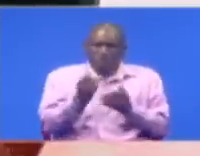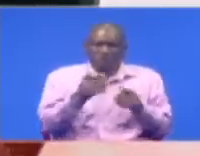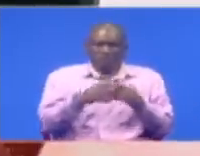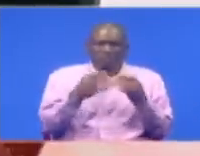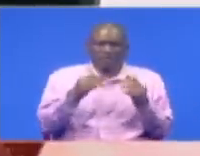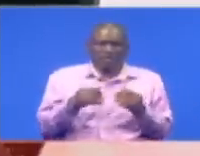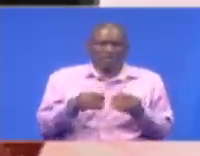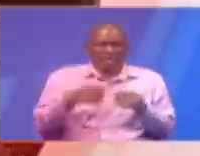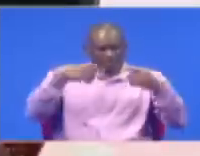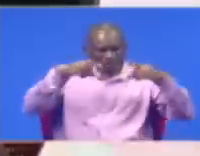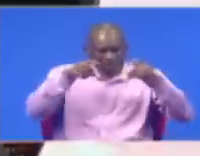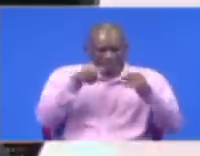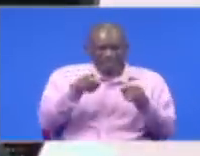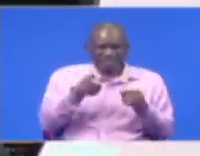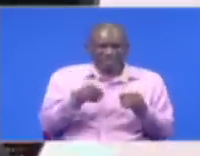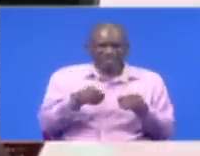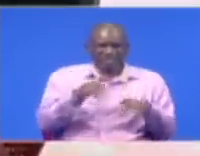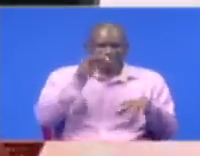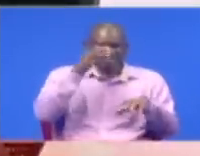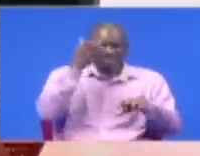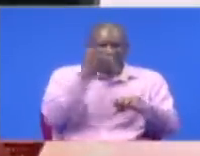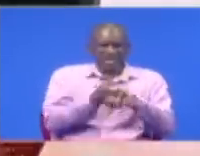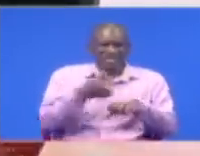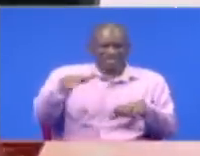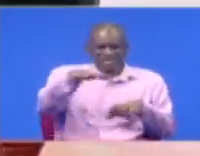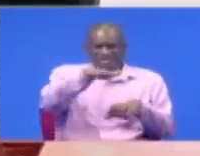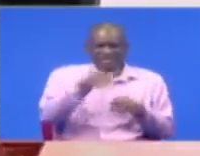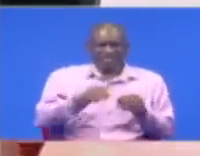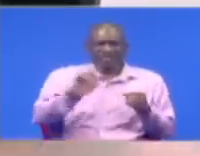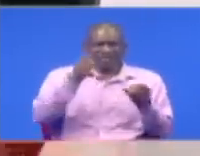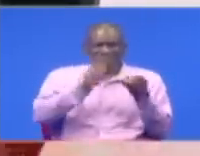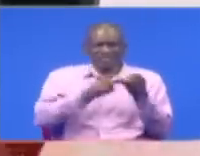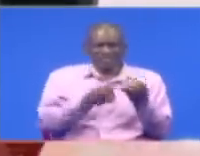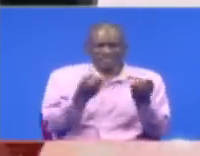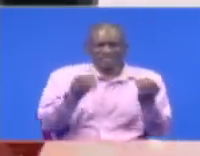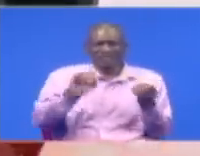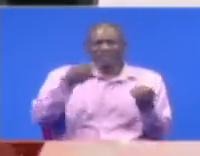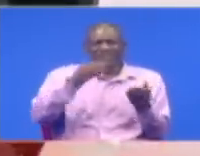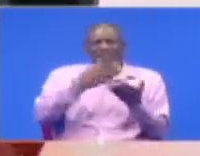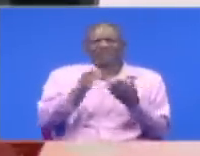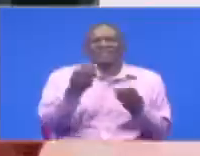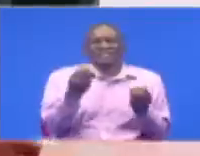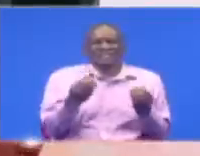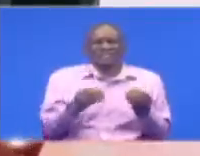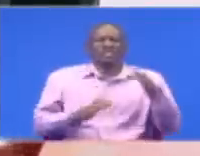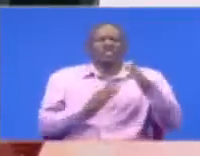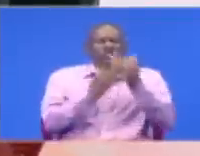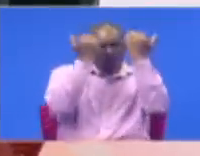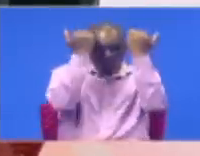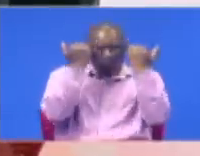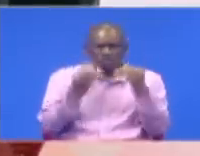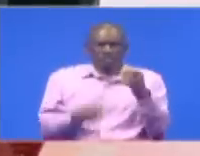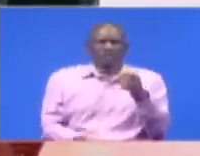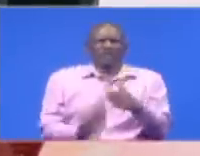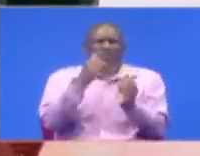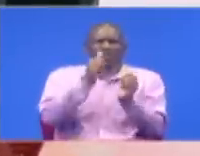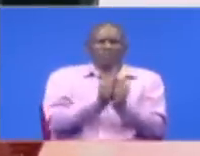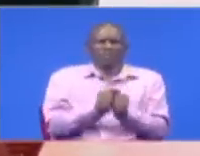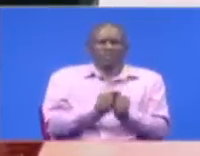definitely navigate these very difficult areas. The first one is easy. Supreme Court has come up with some